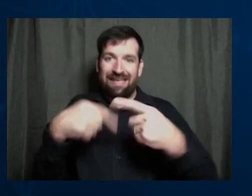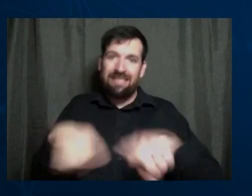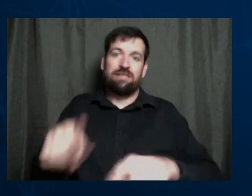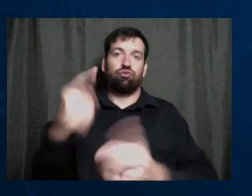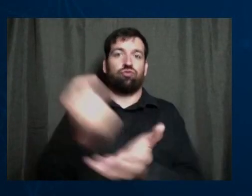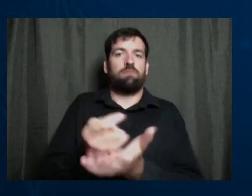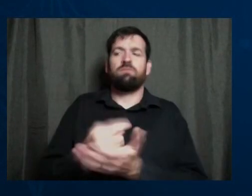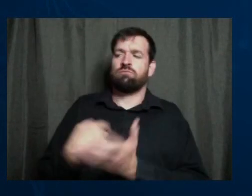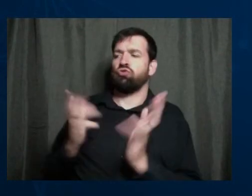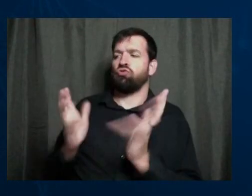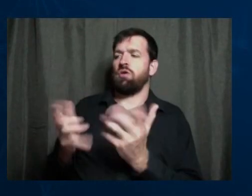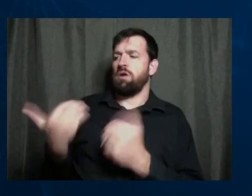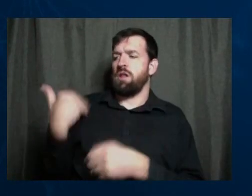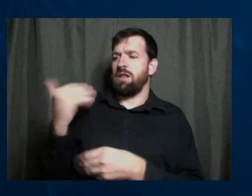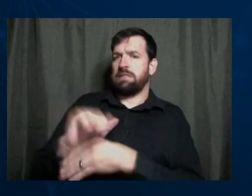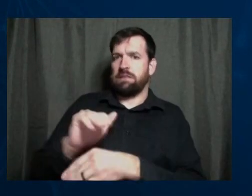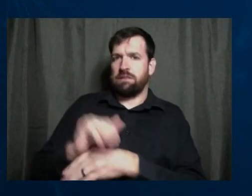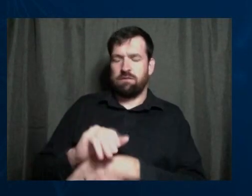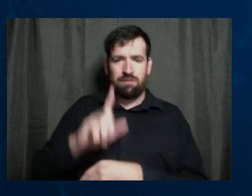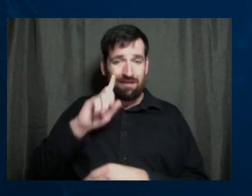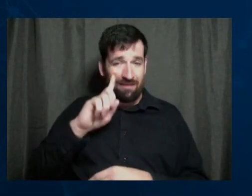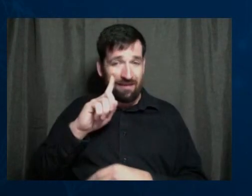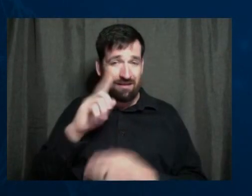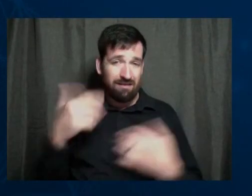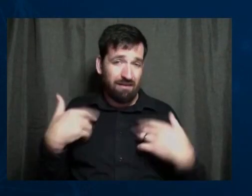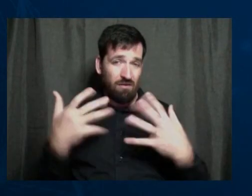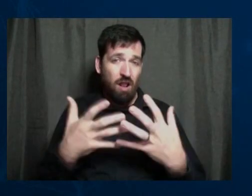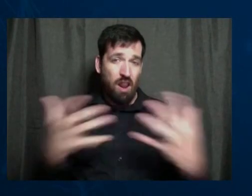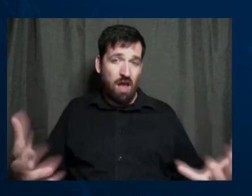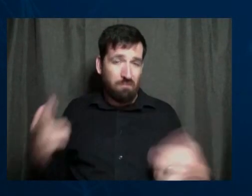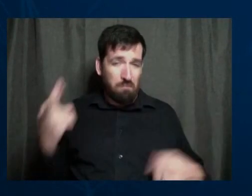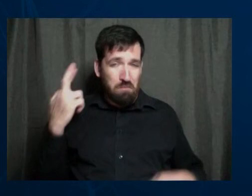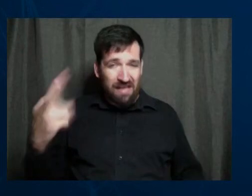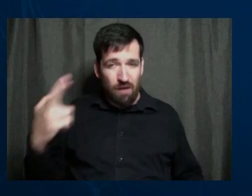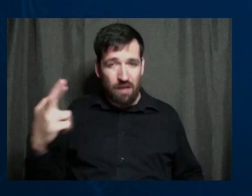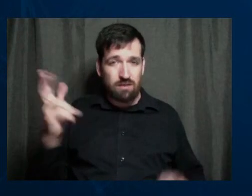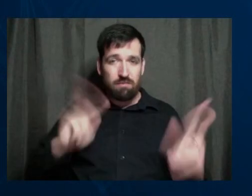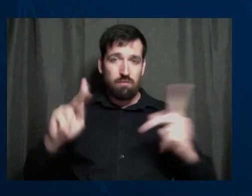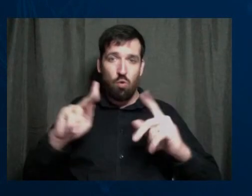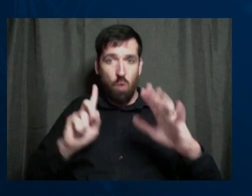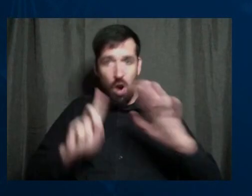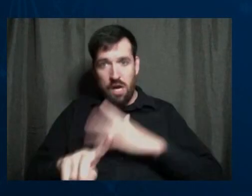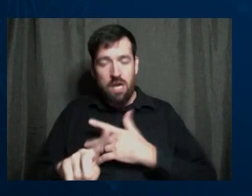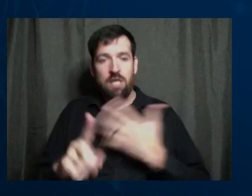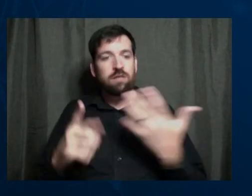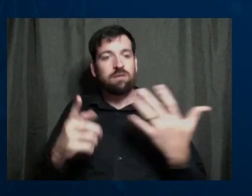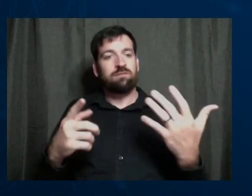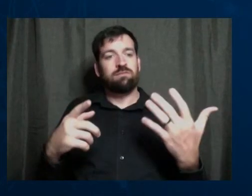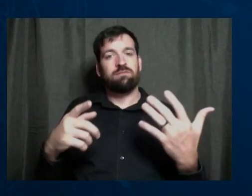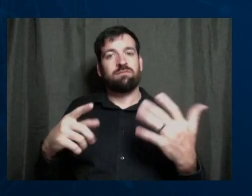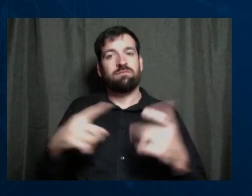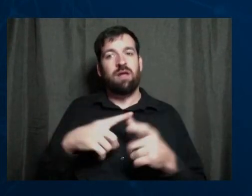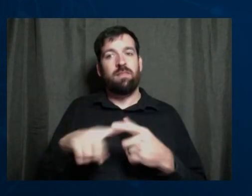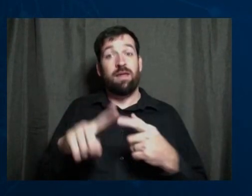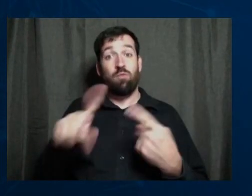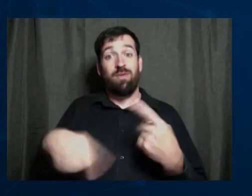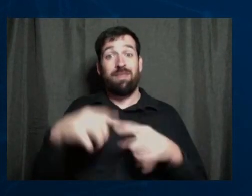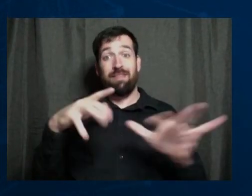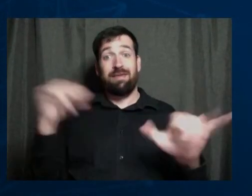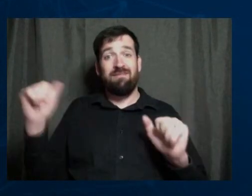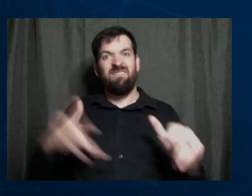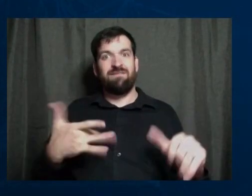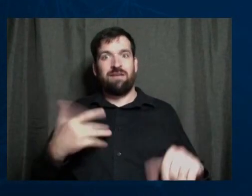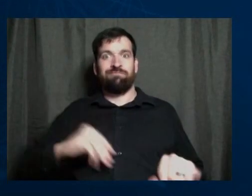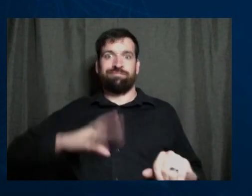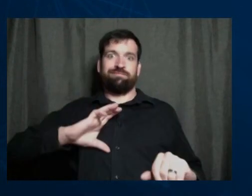night, Judy, saying I think you probably have a lot of best friends. I think people walk in there and walk out just feeling better when they walk in. You kind of